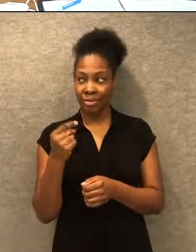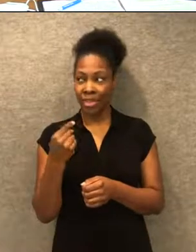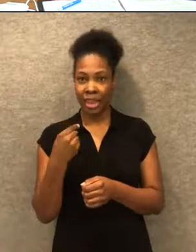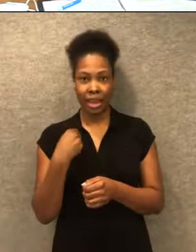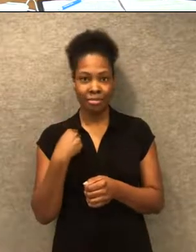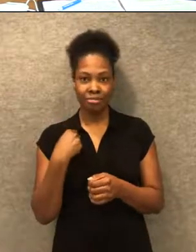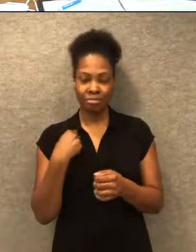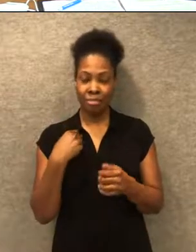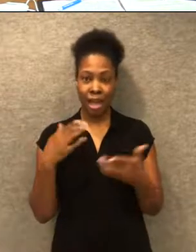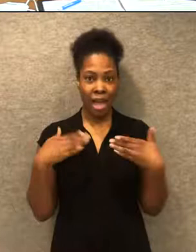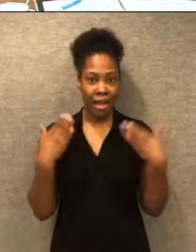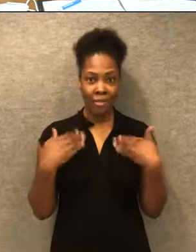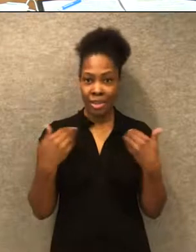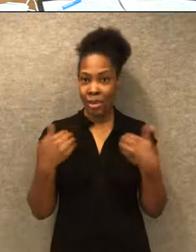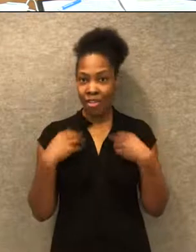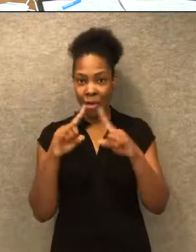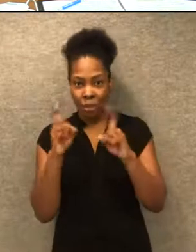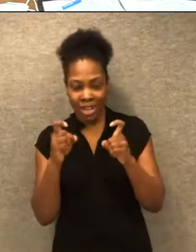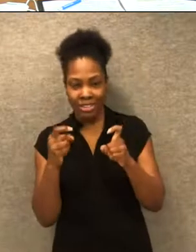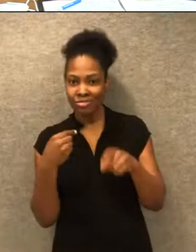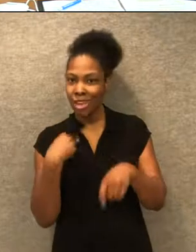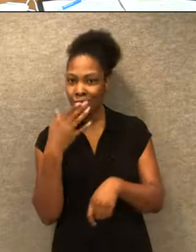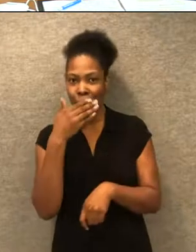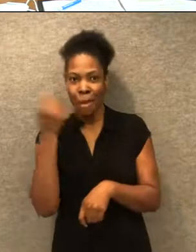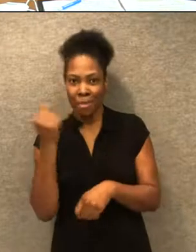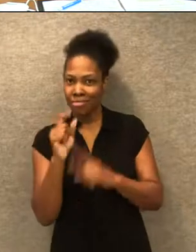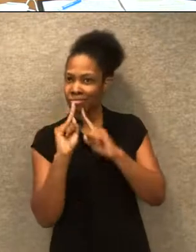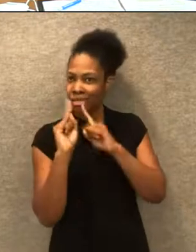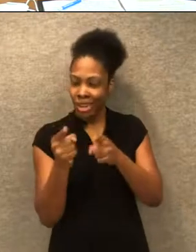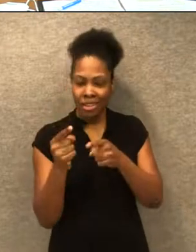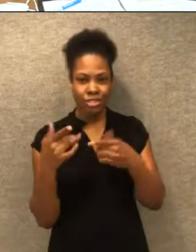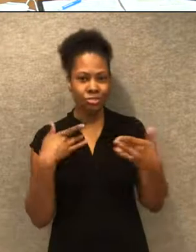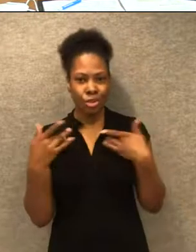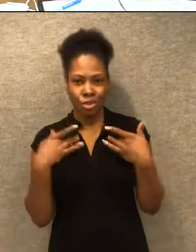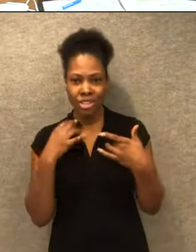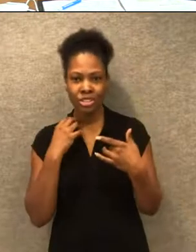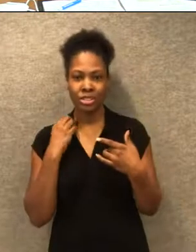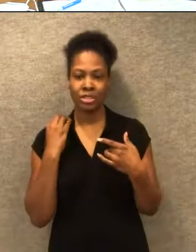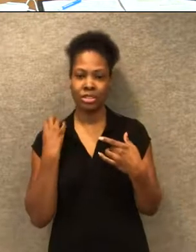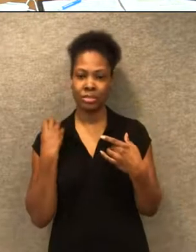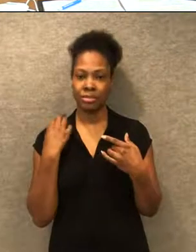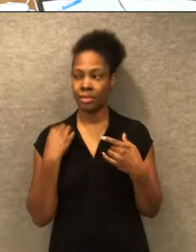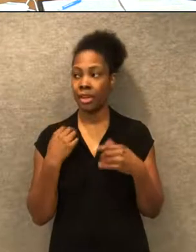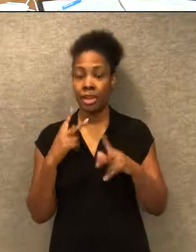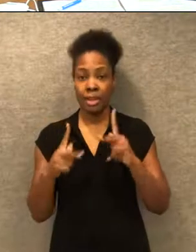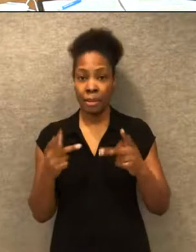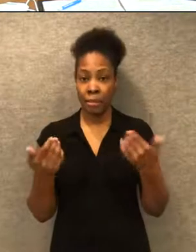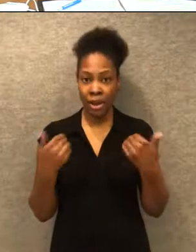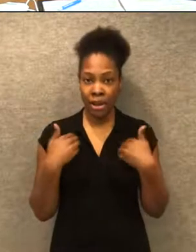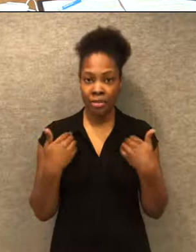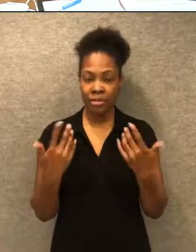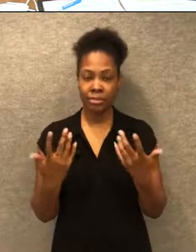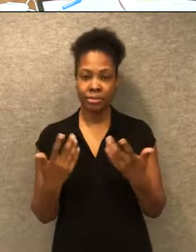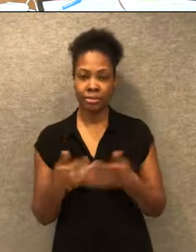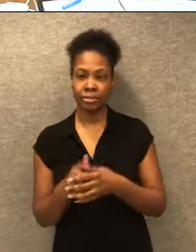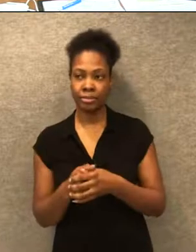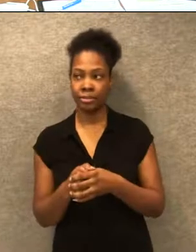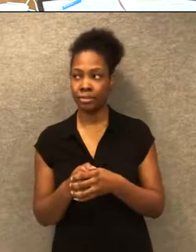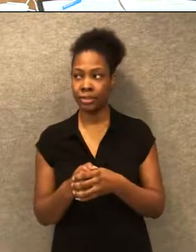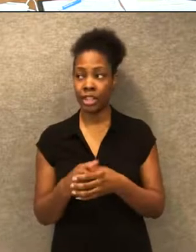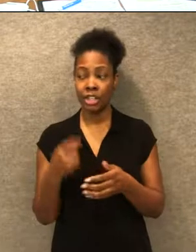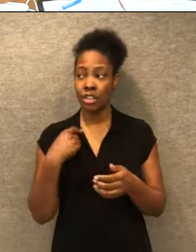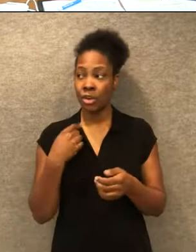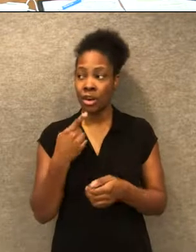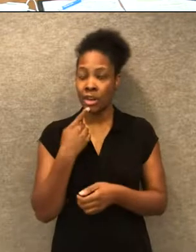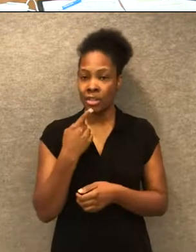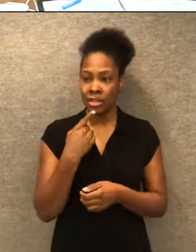questions. I'm happy to do my best and, you know, address the concerns and questions that are folks are bringing to the table. I'll just say that,